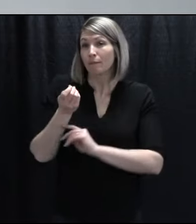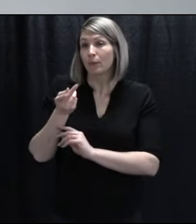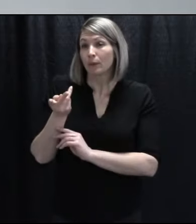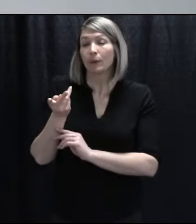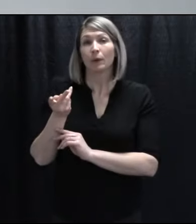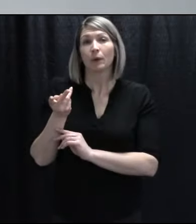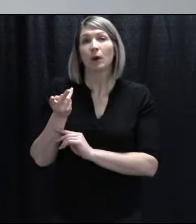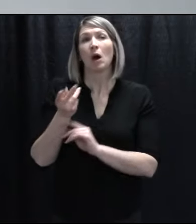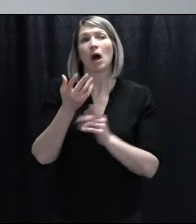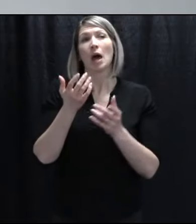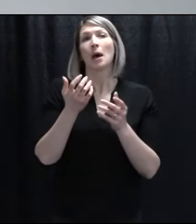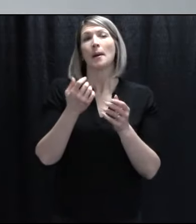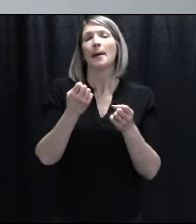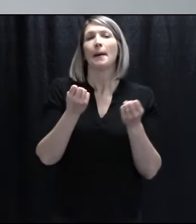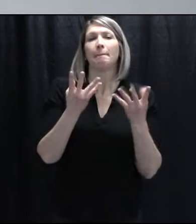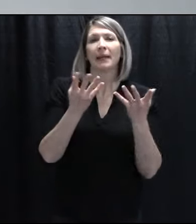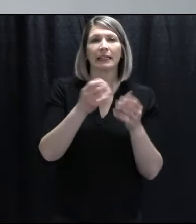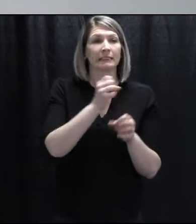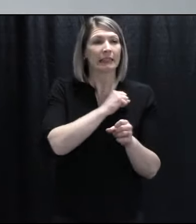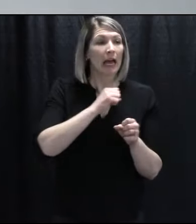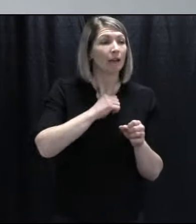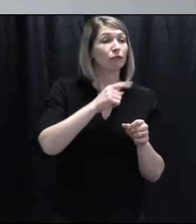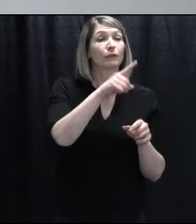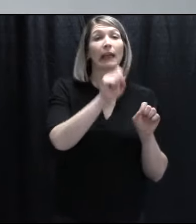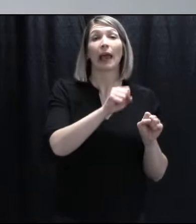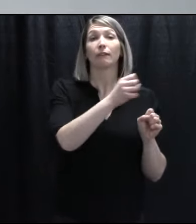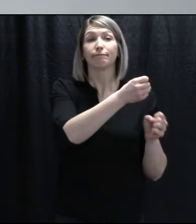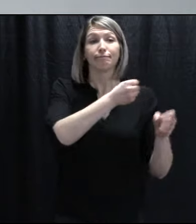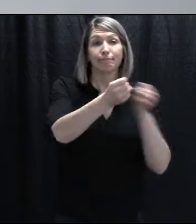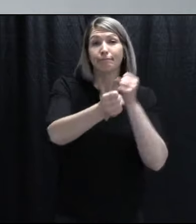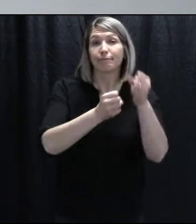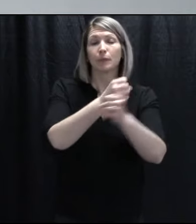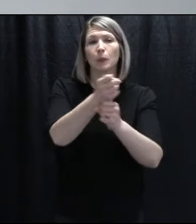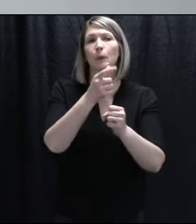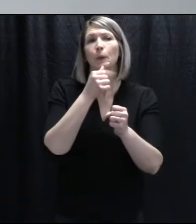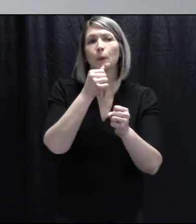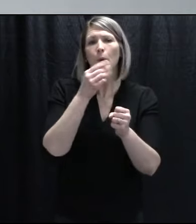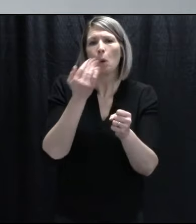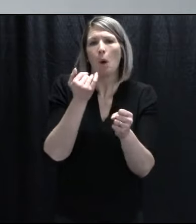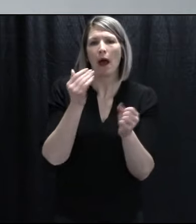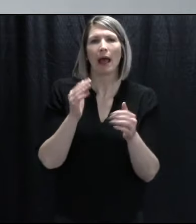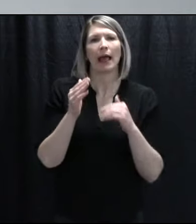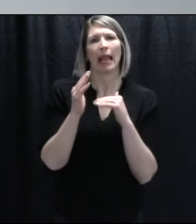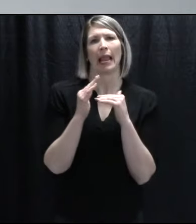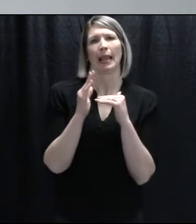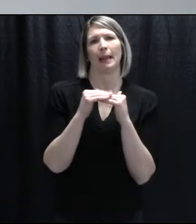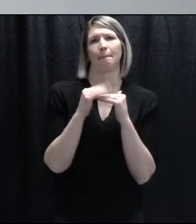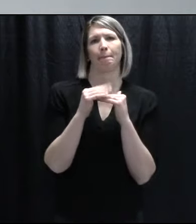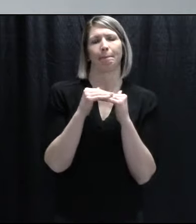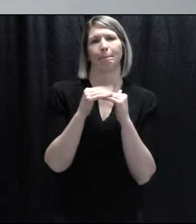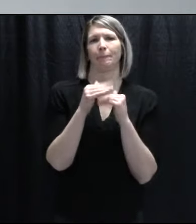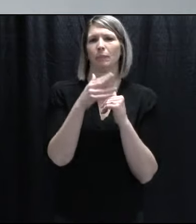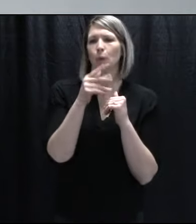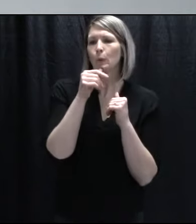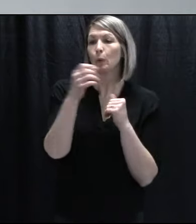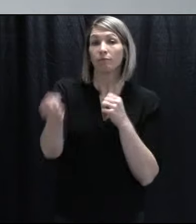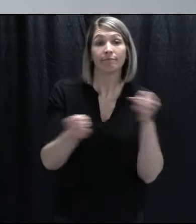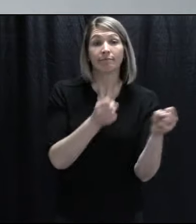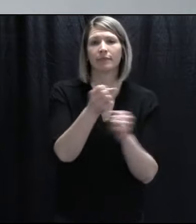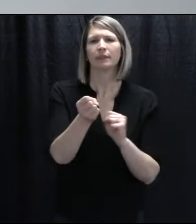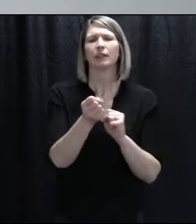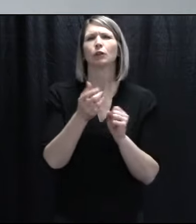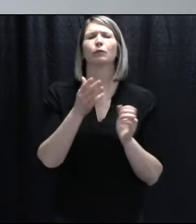a smaller pool, say, than an area like St. John's or Gander, Grand Falls, Windsor, that sort of